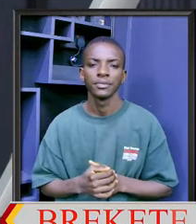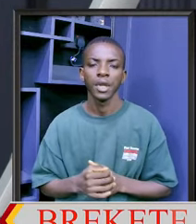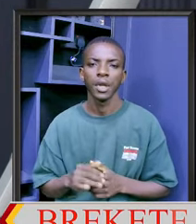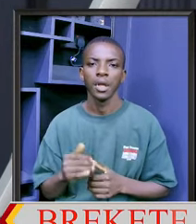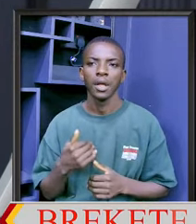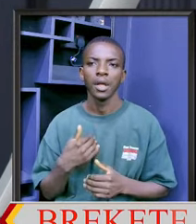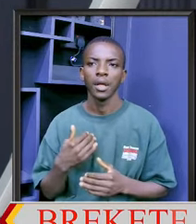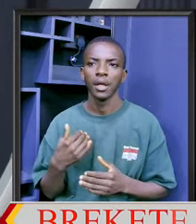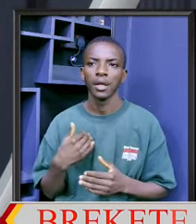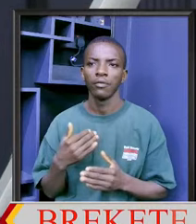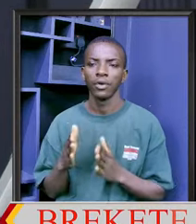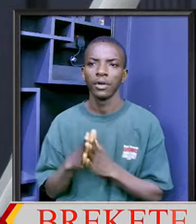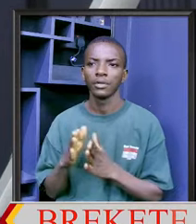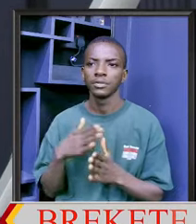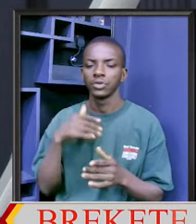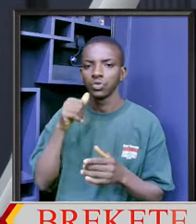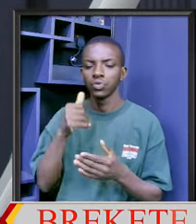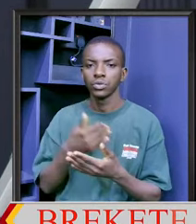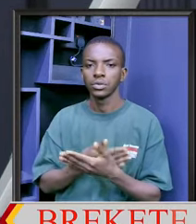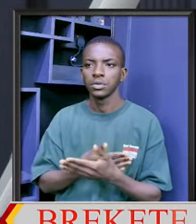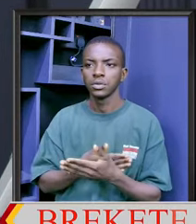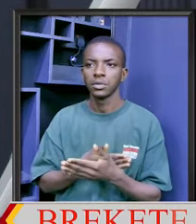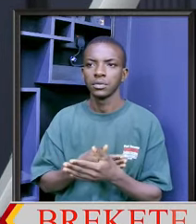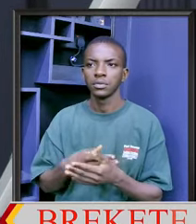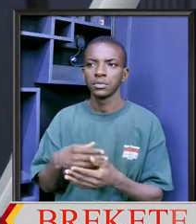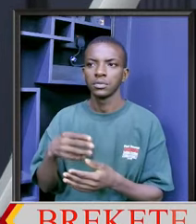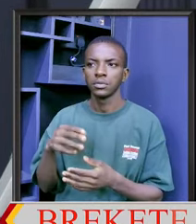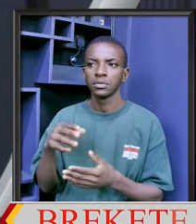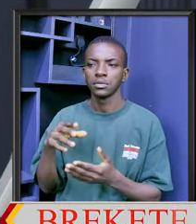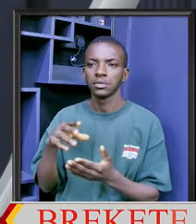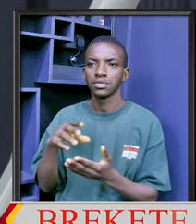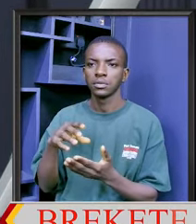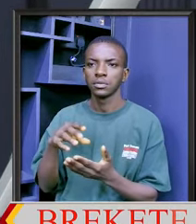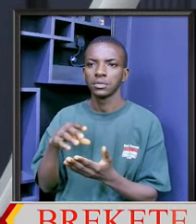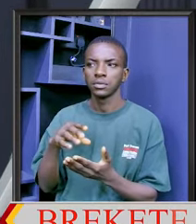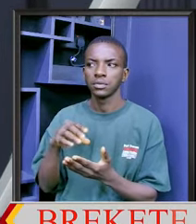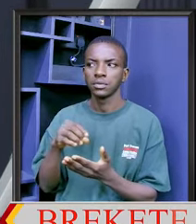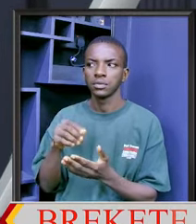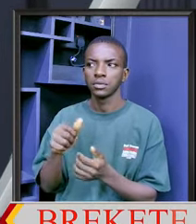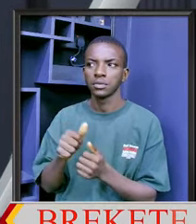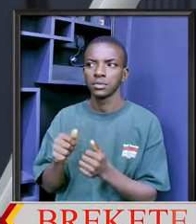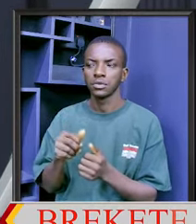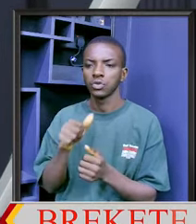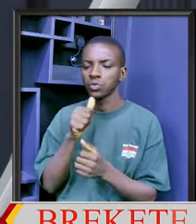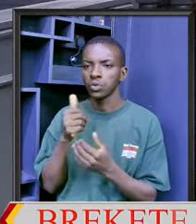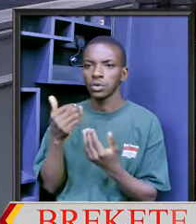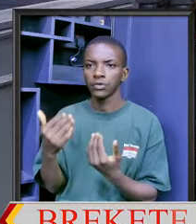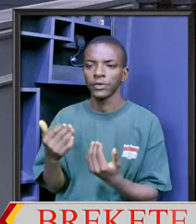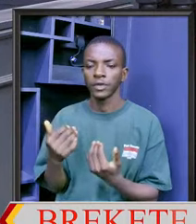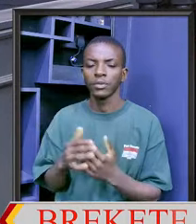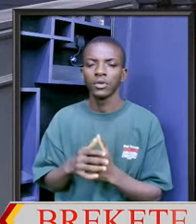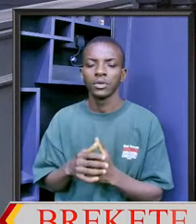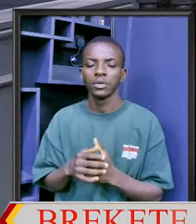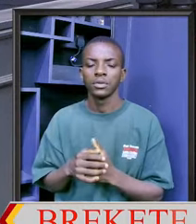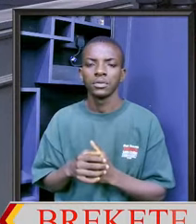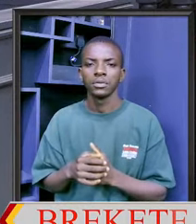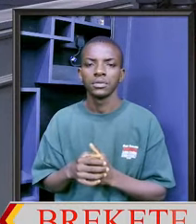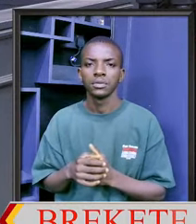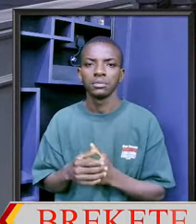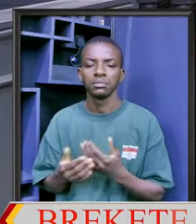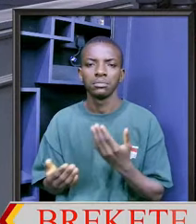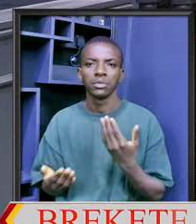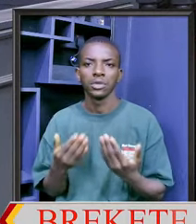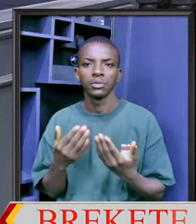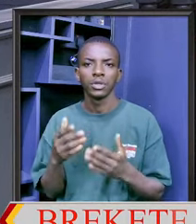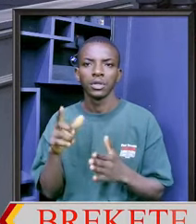I asked my daughter Mufida whether corn flour day. She said, you know, day. So